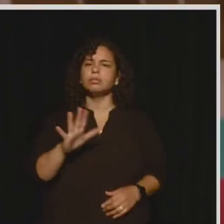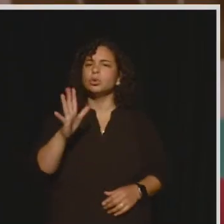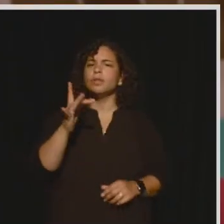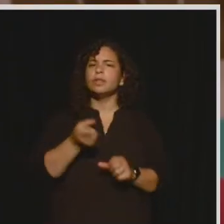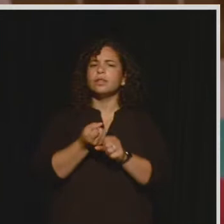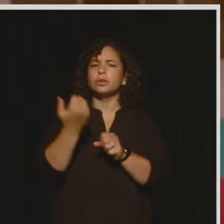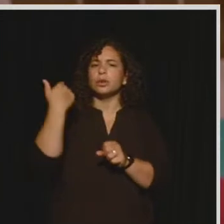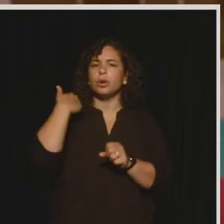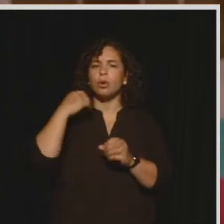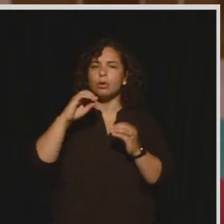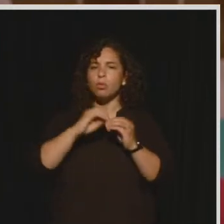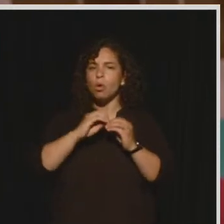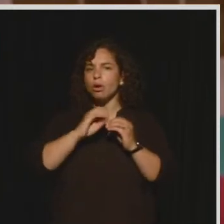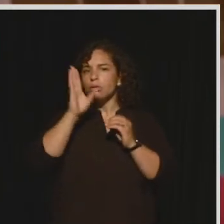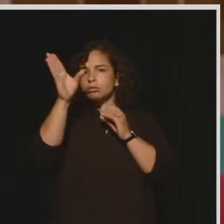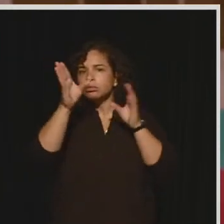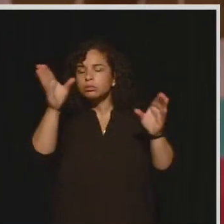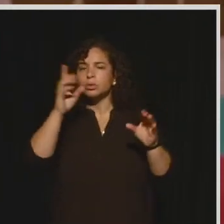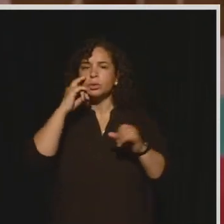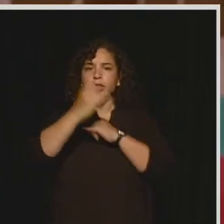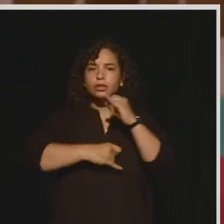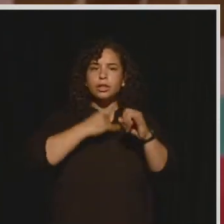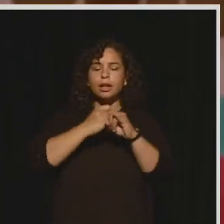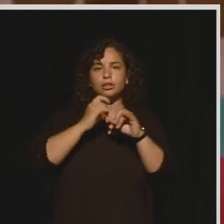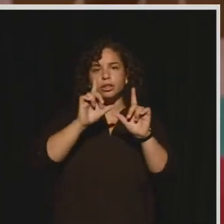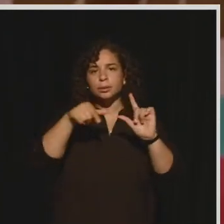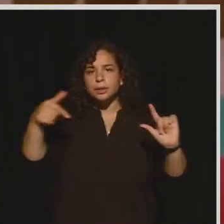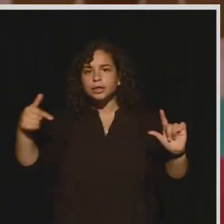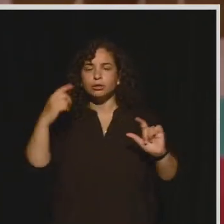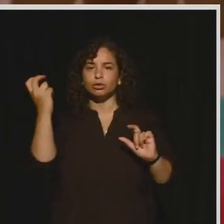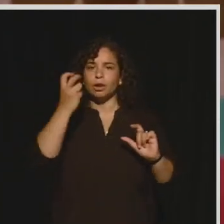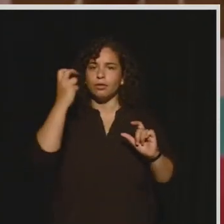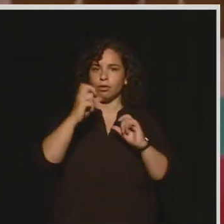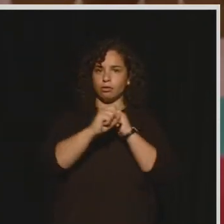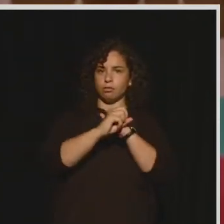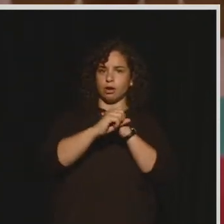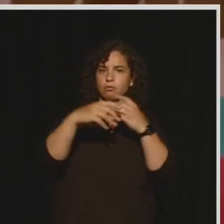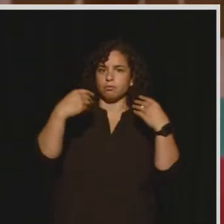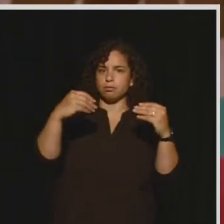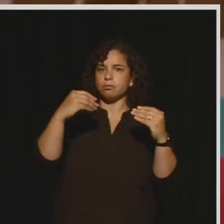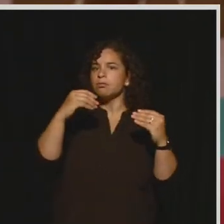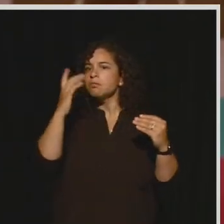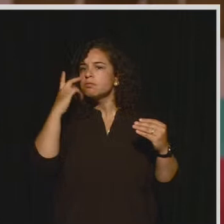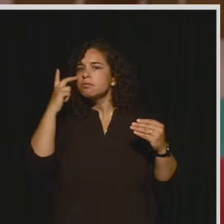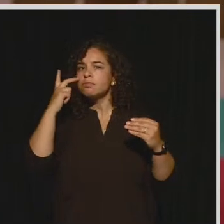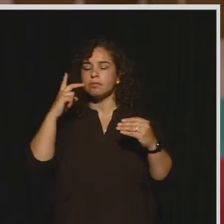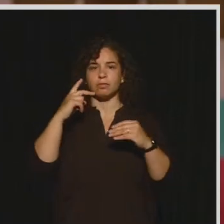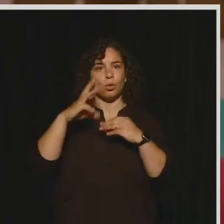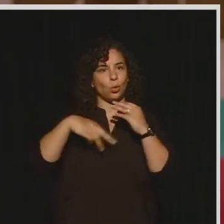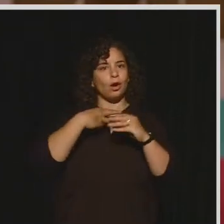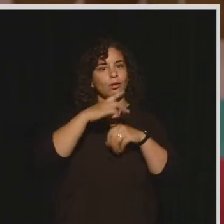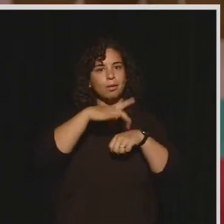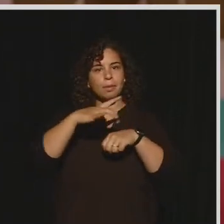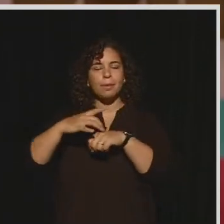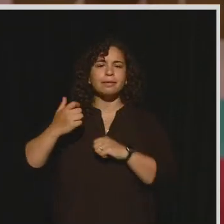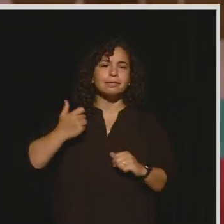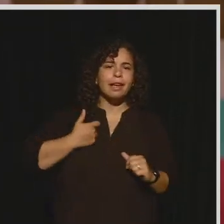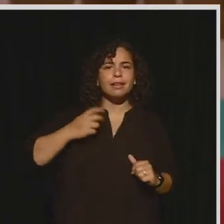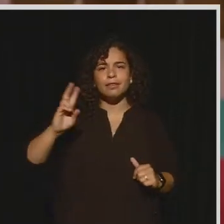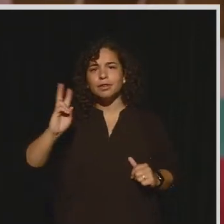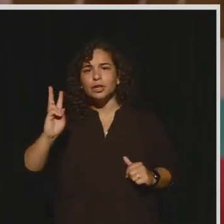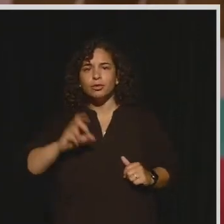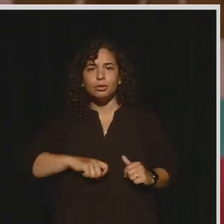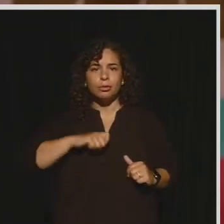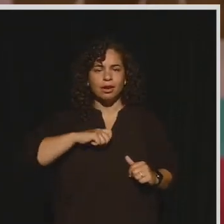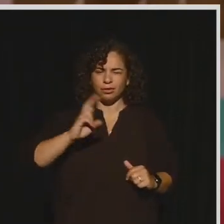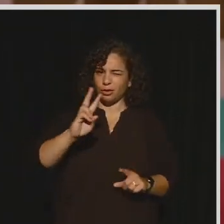international LGBT travel market, which took me around the world and gave me a chance to promote Canada and Vancouver Pride and Vancouver in